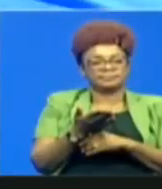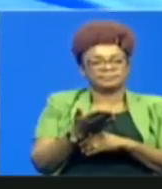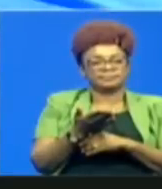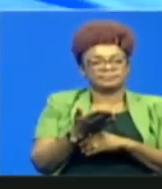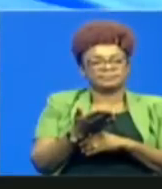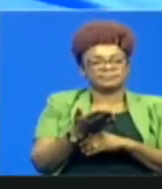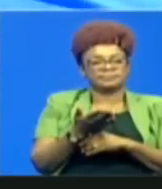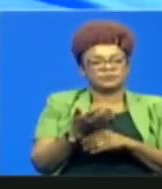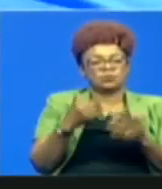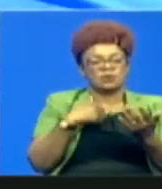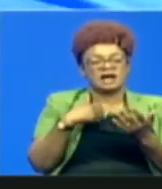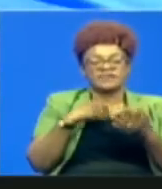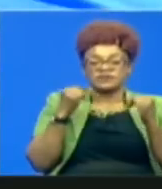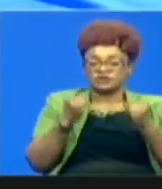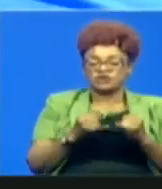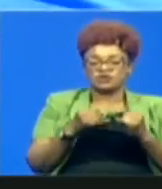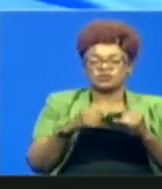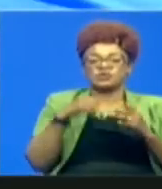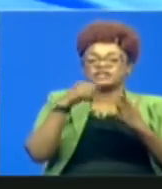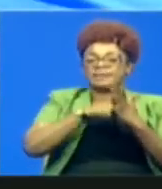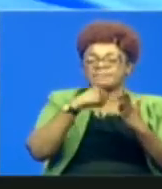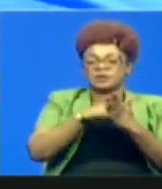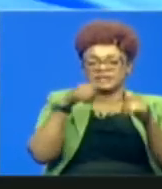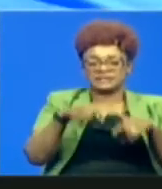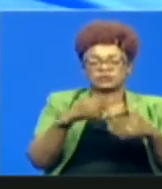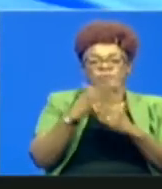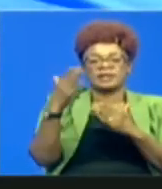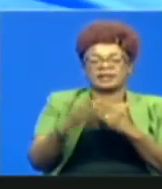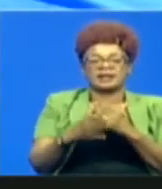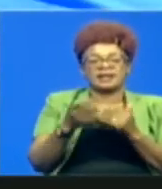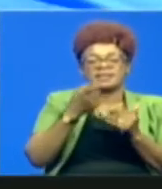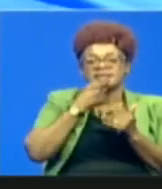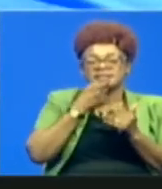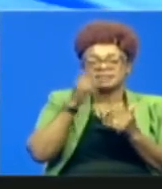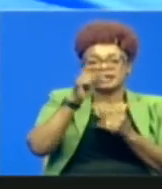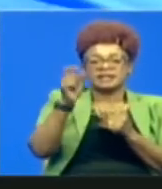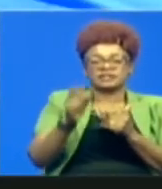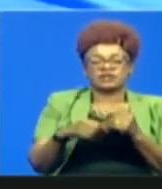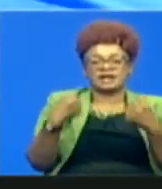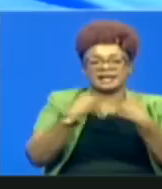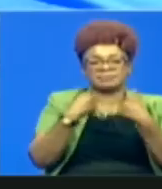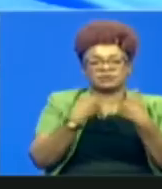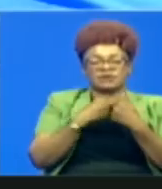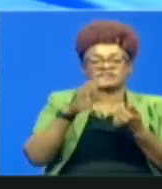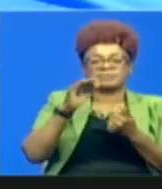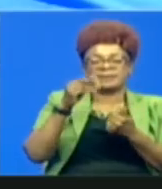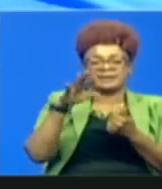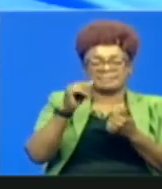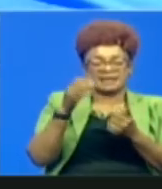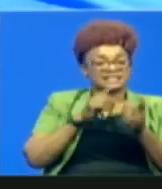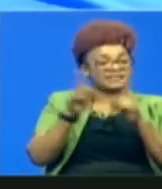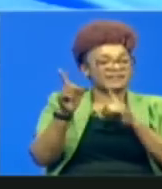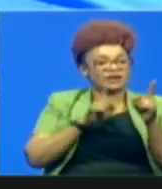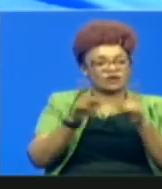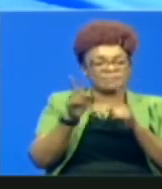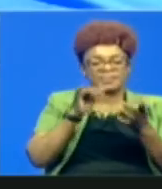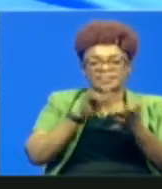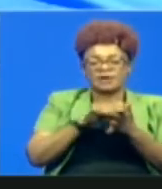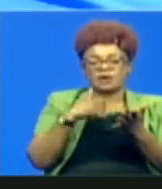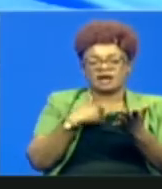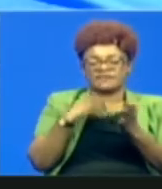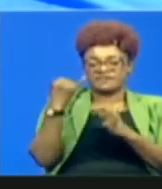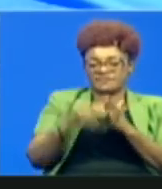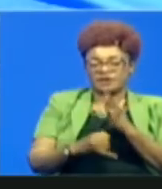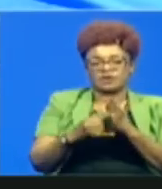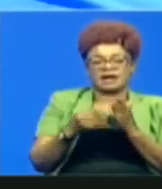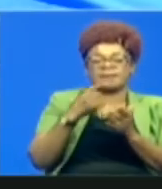Now, there will be new champions crowned this weekend at the Nyanza Regional Games of the Chapadimba and Safaricom. They will climax with the finals at